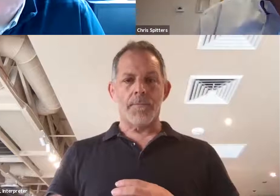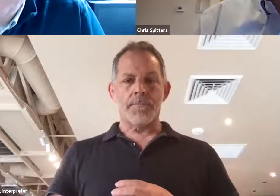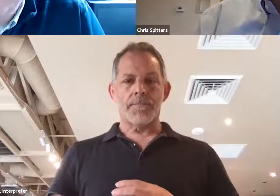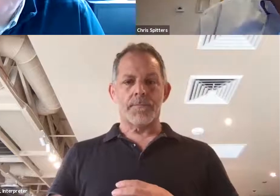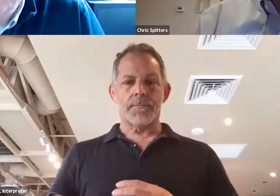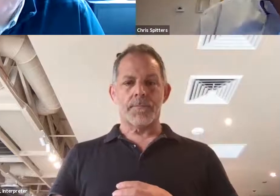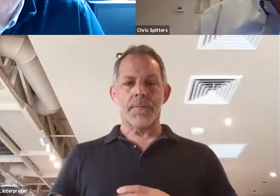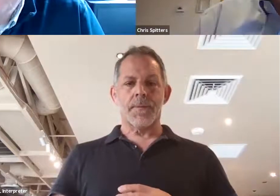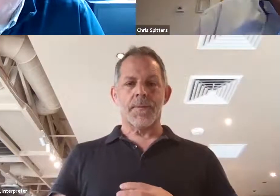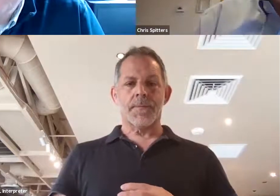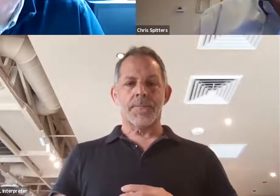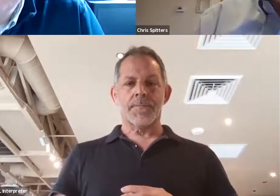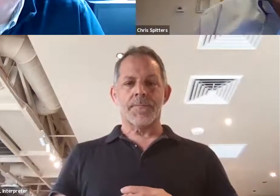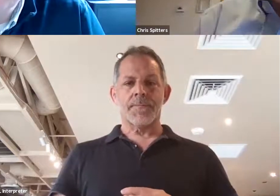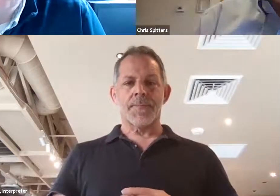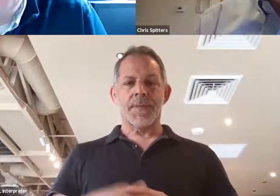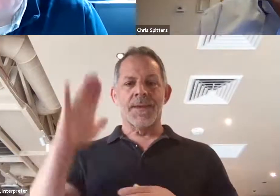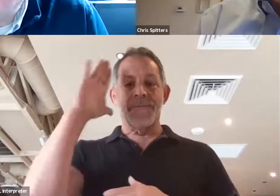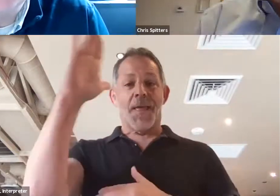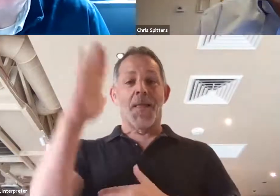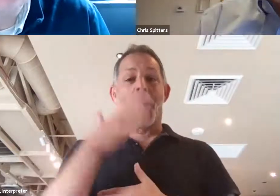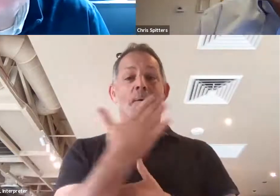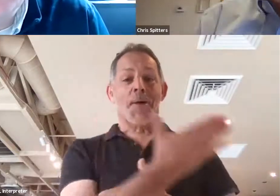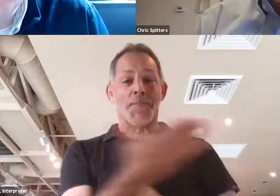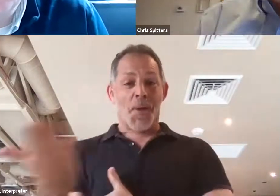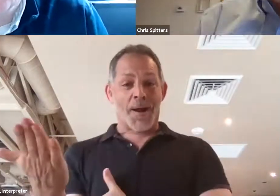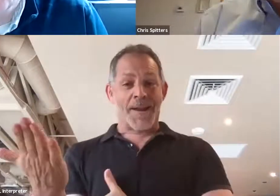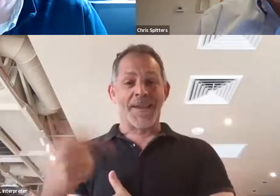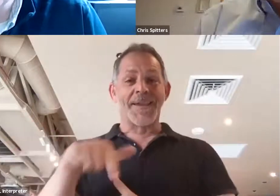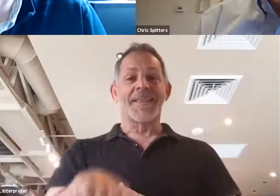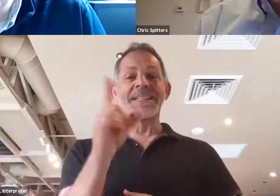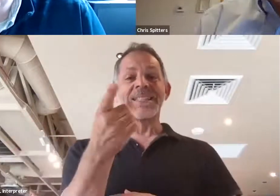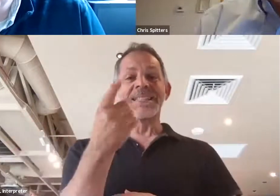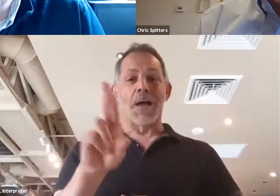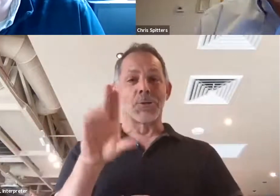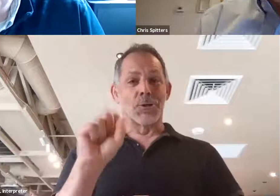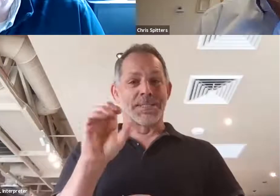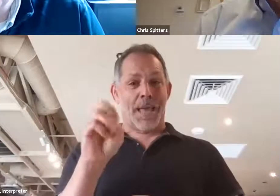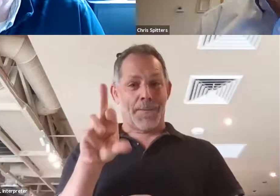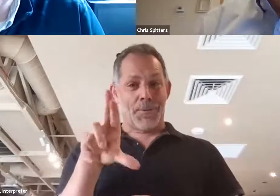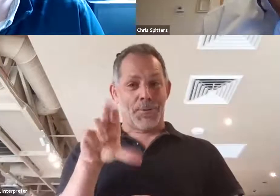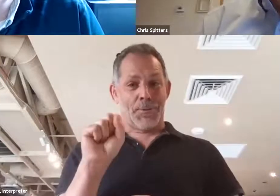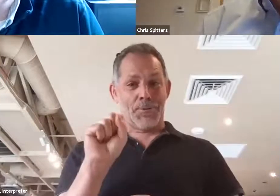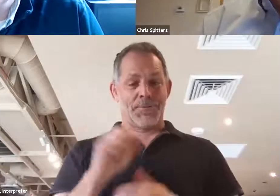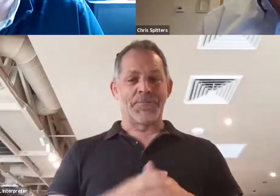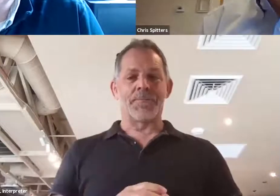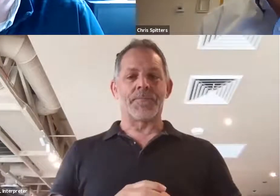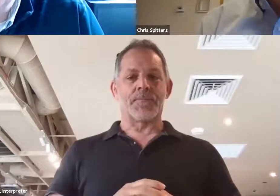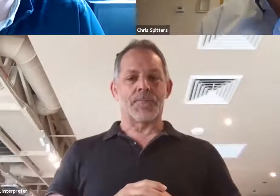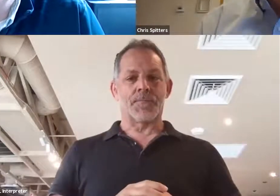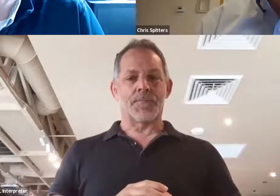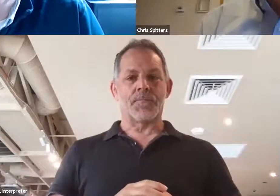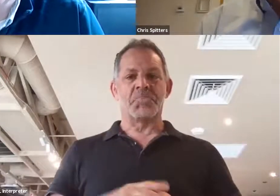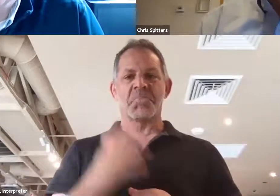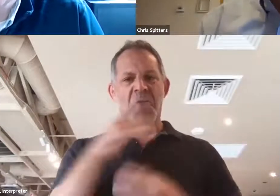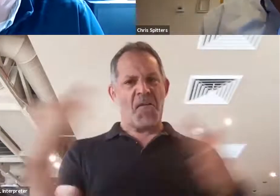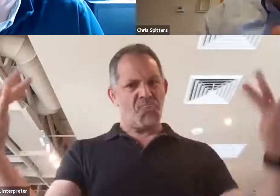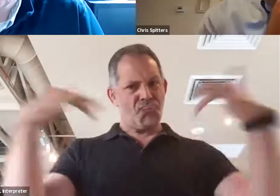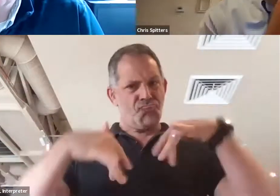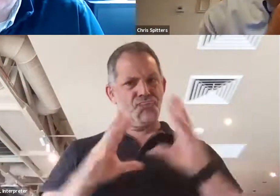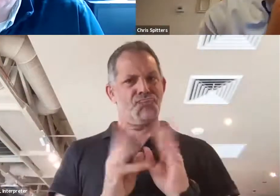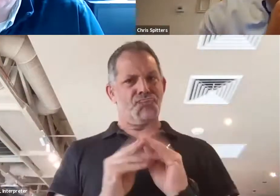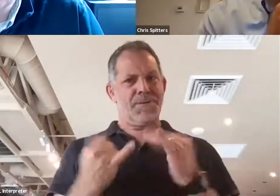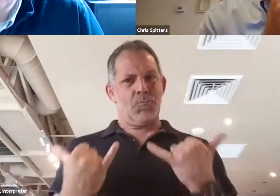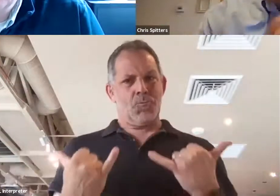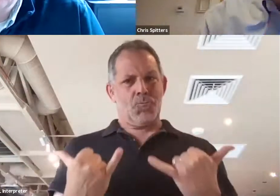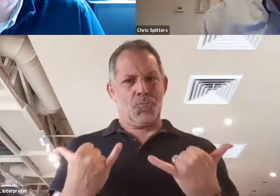Good morning. Thanks for joining us today. Good to see you all. So as a community, we're starting to see our cases rise again in